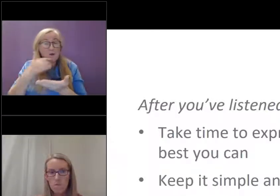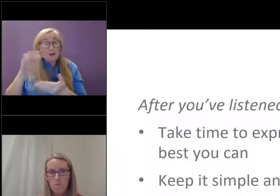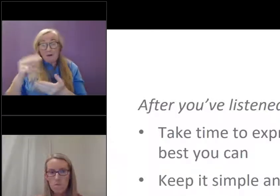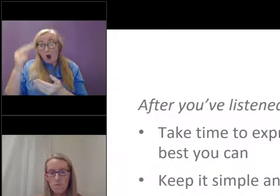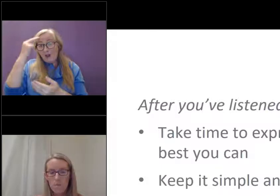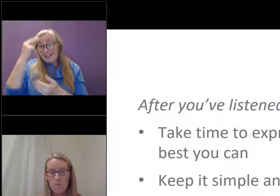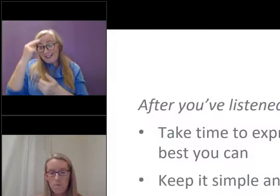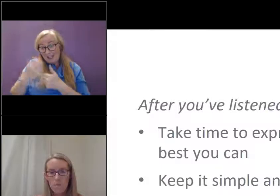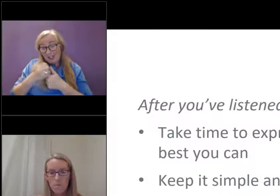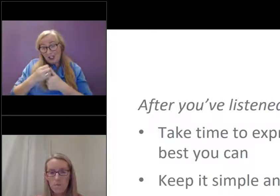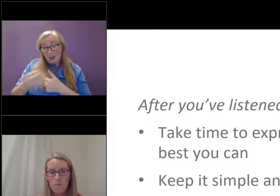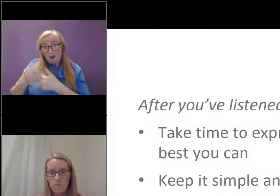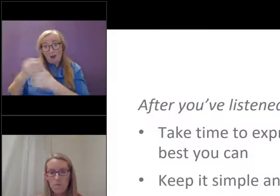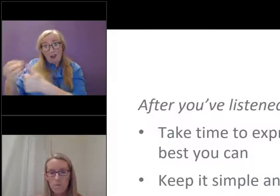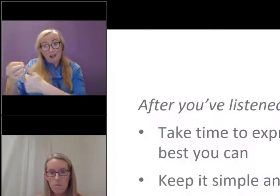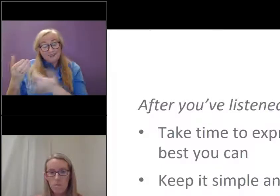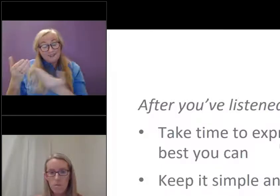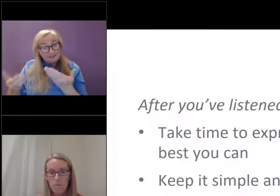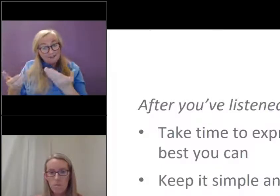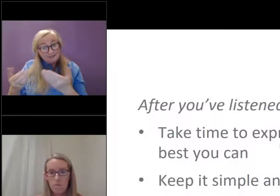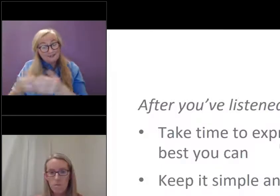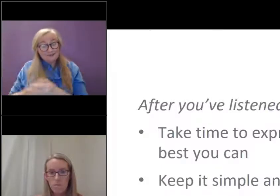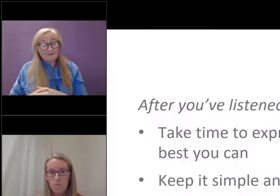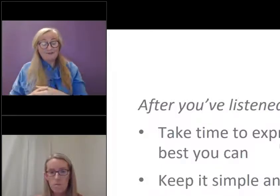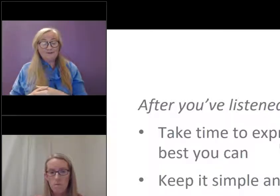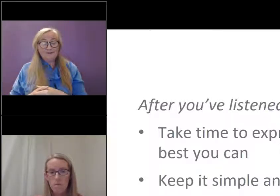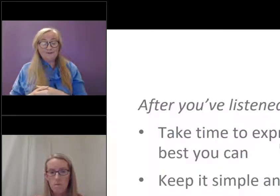position as well.